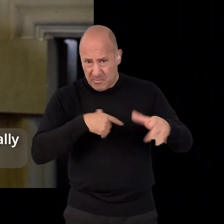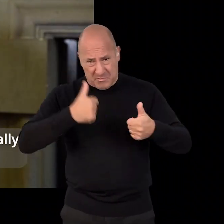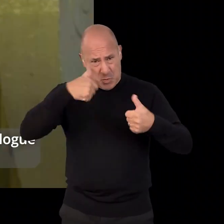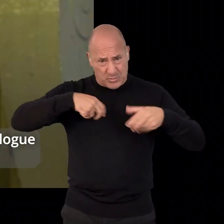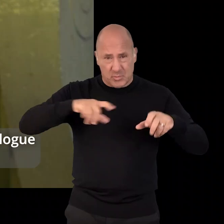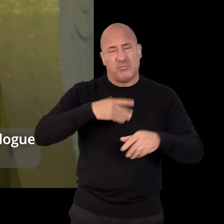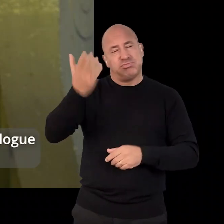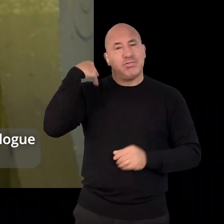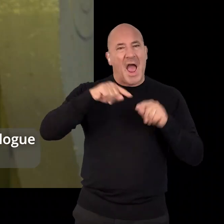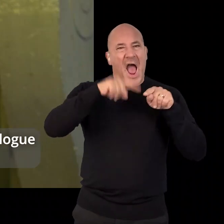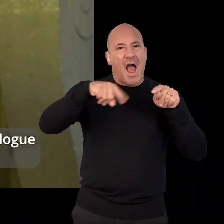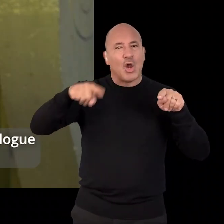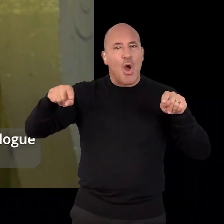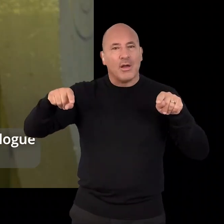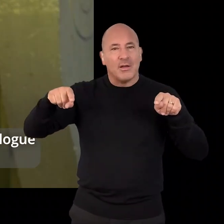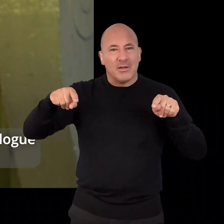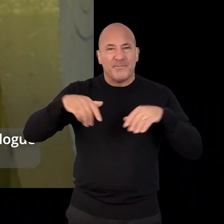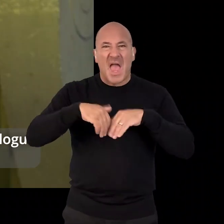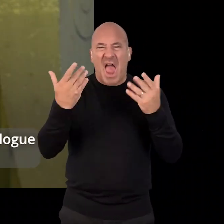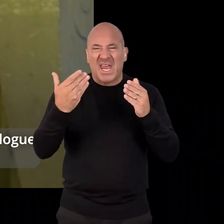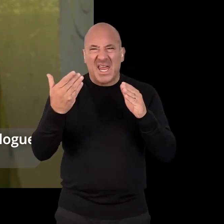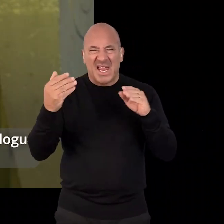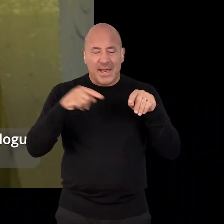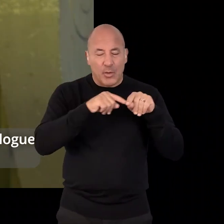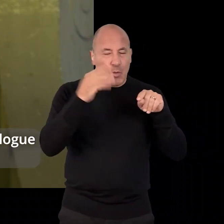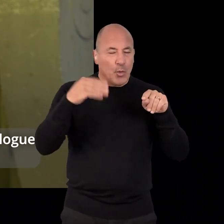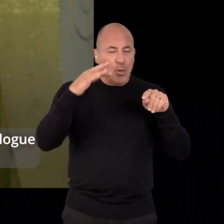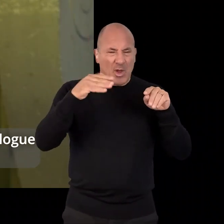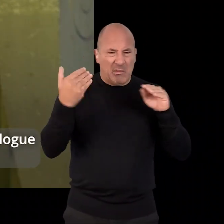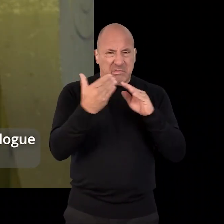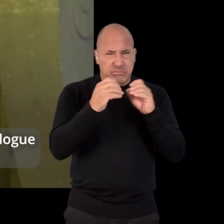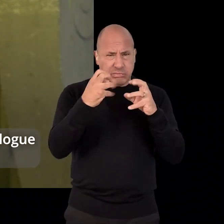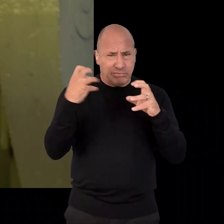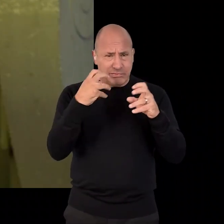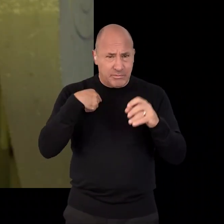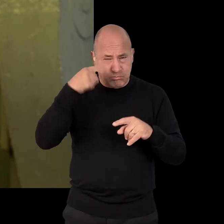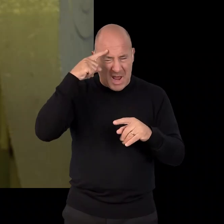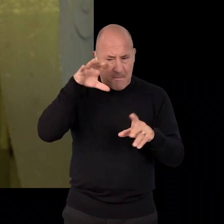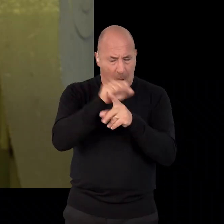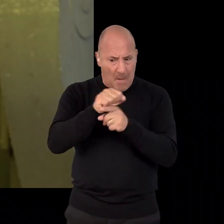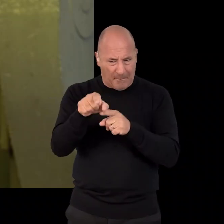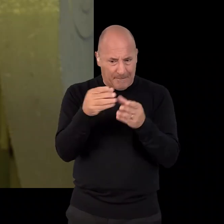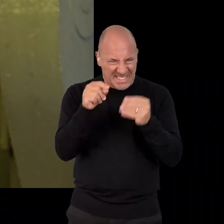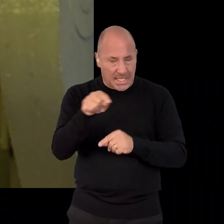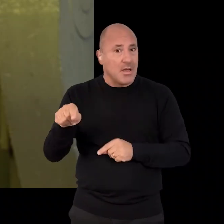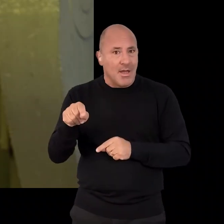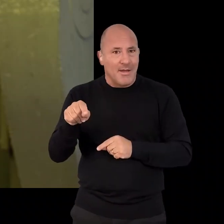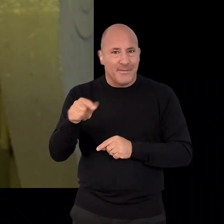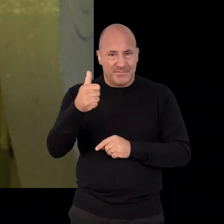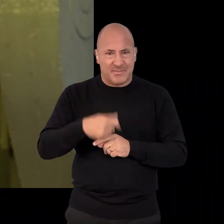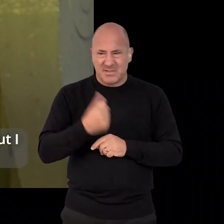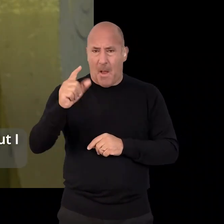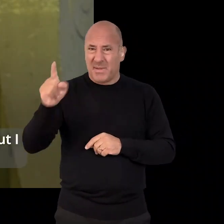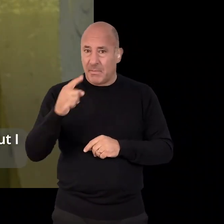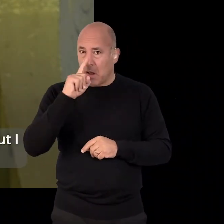it. I was good on the radio because it was the days of analogue, and if there was interference, my brain works that I fill in the